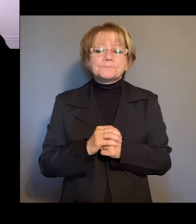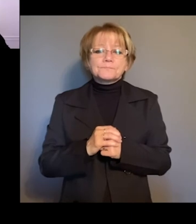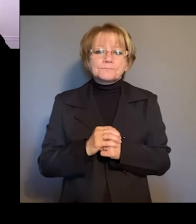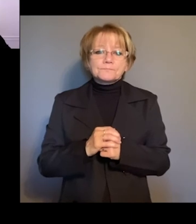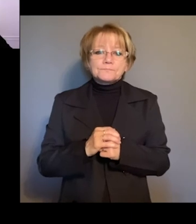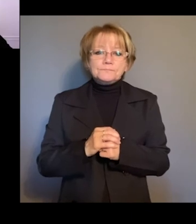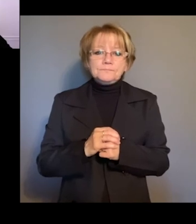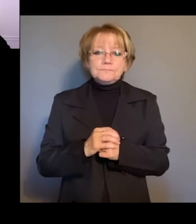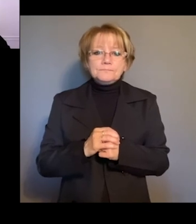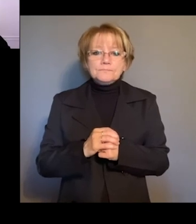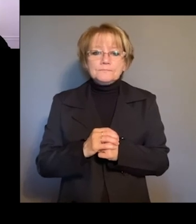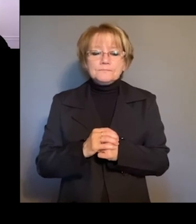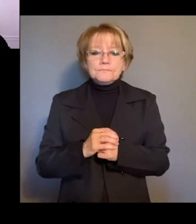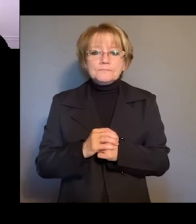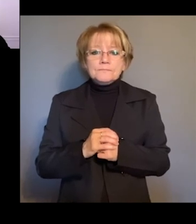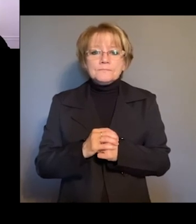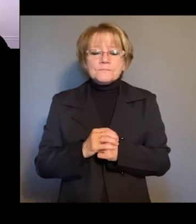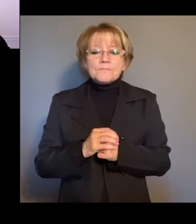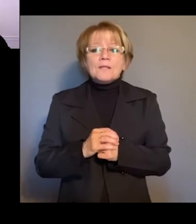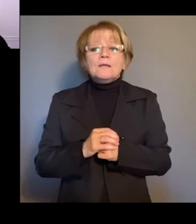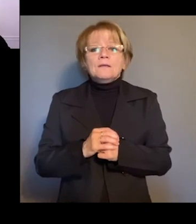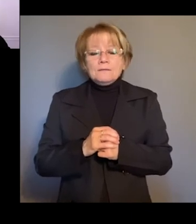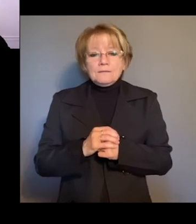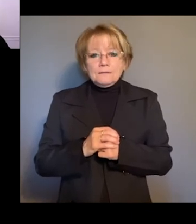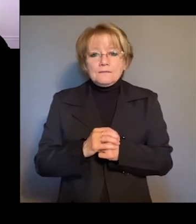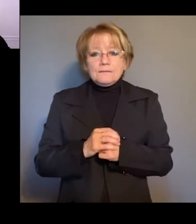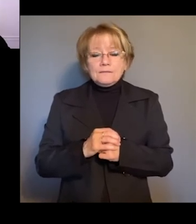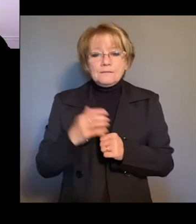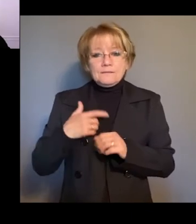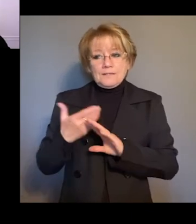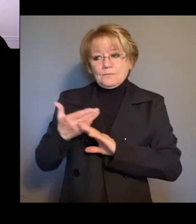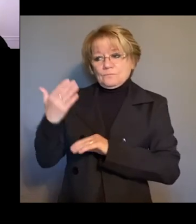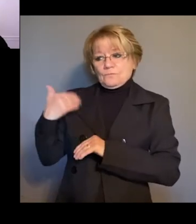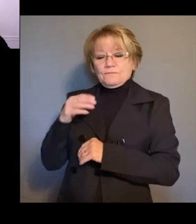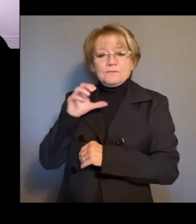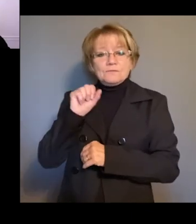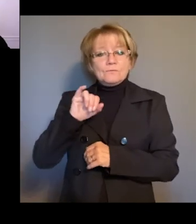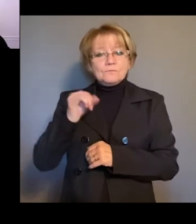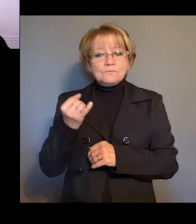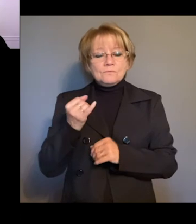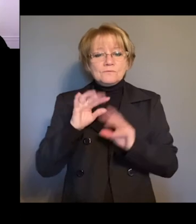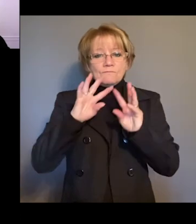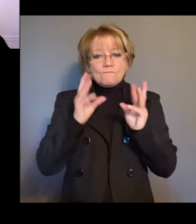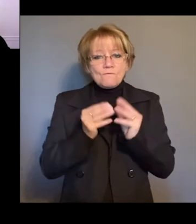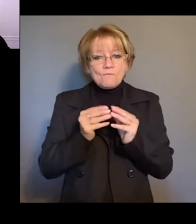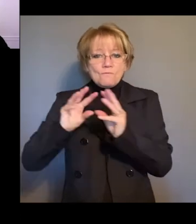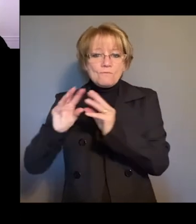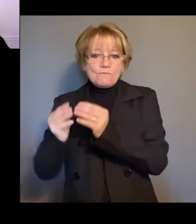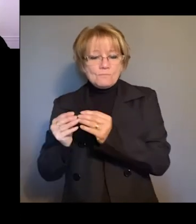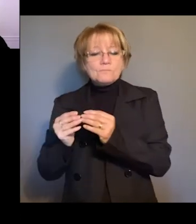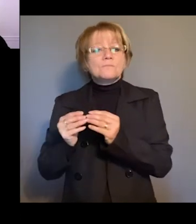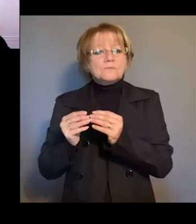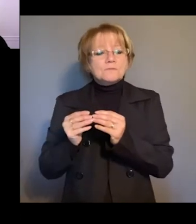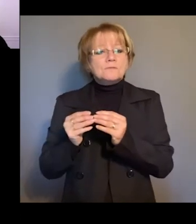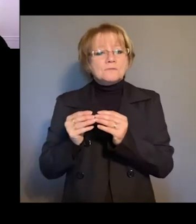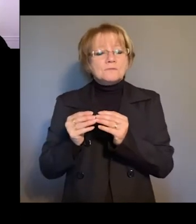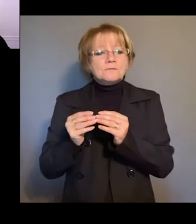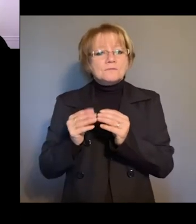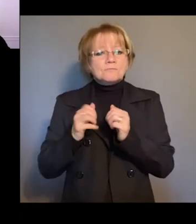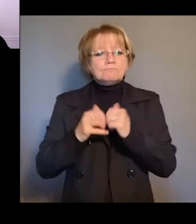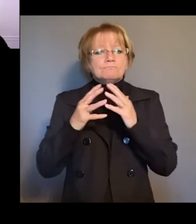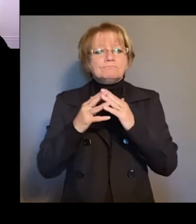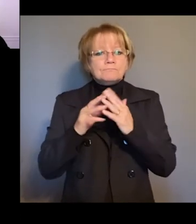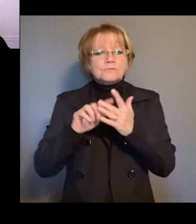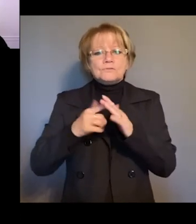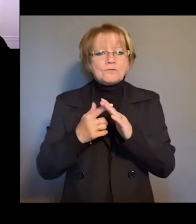please. So as you know, our previous social justice forums were created from a year ago. We've already